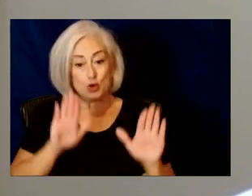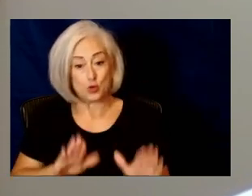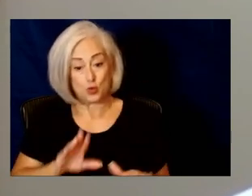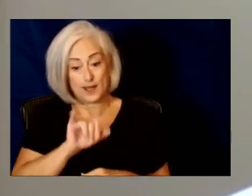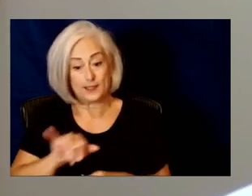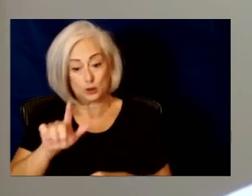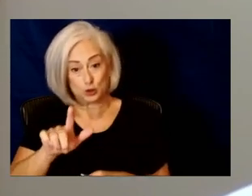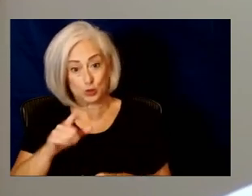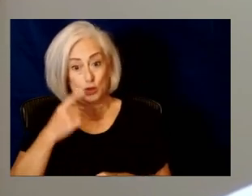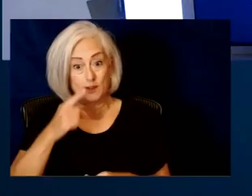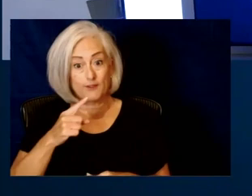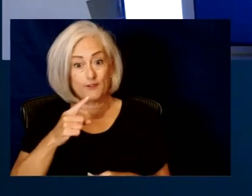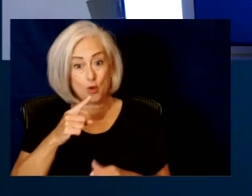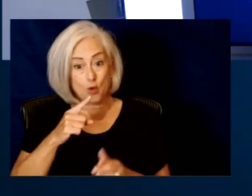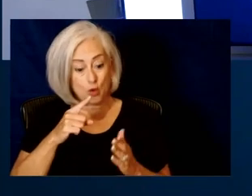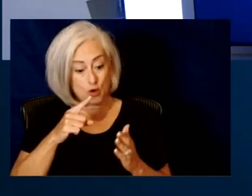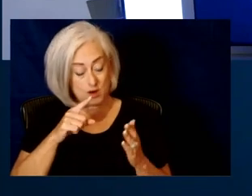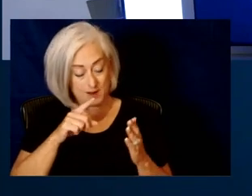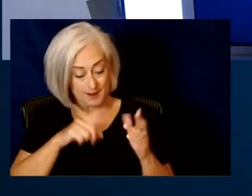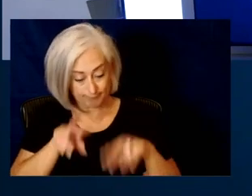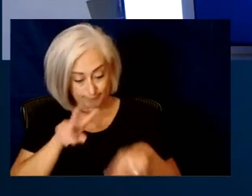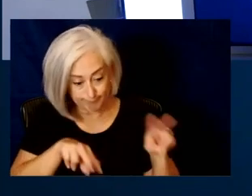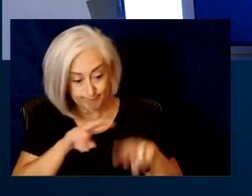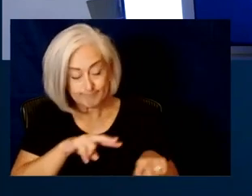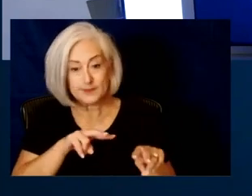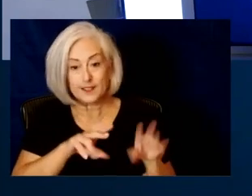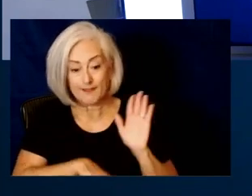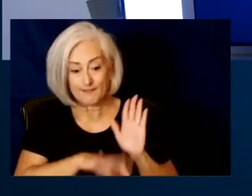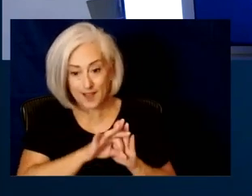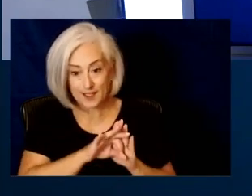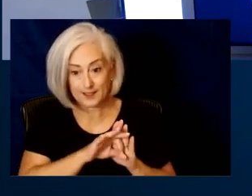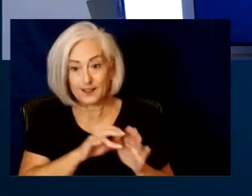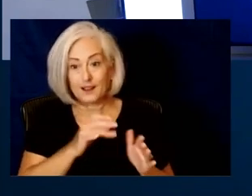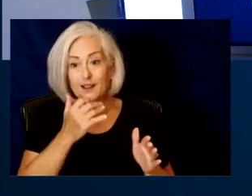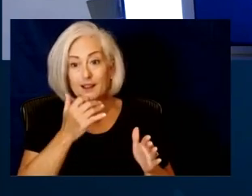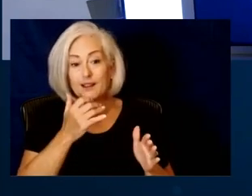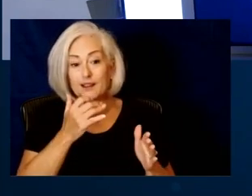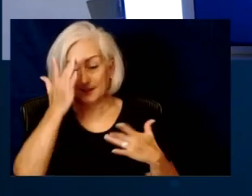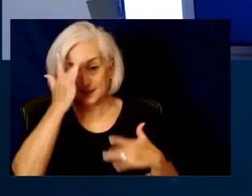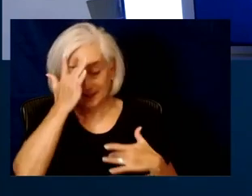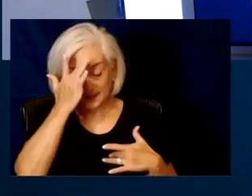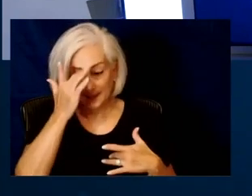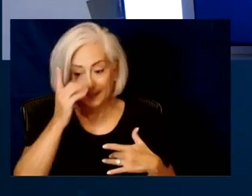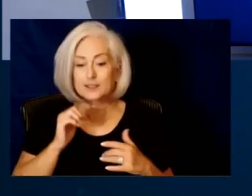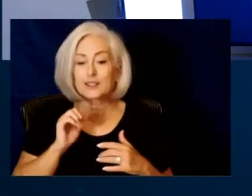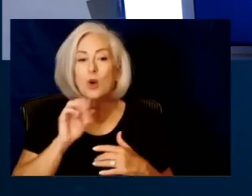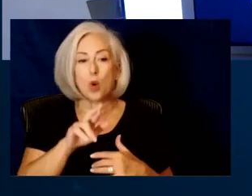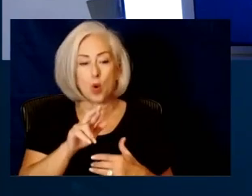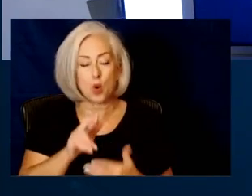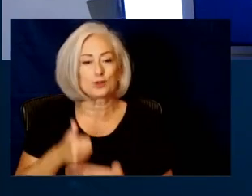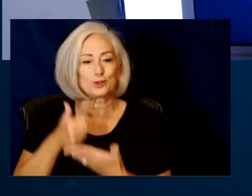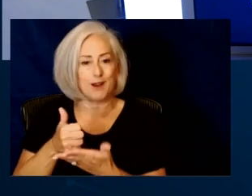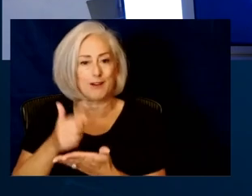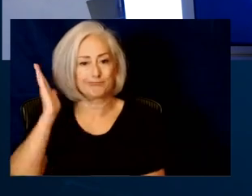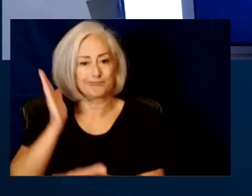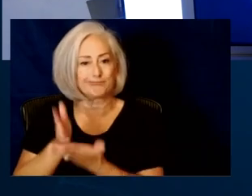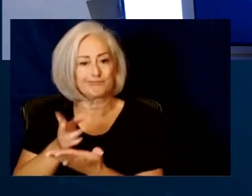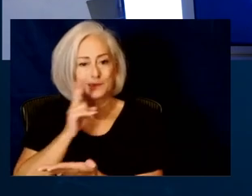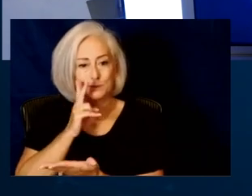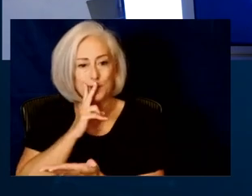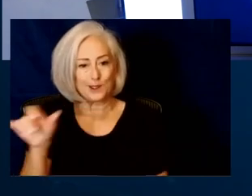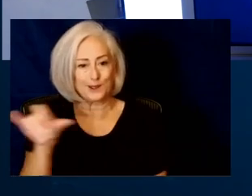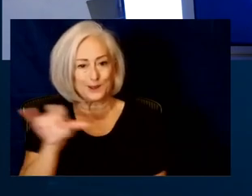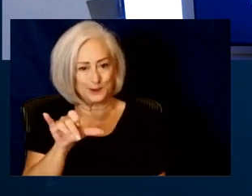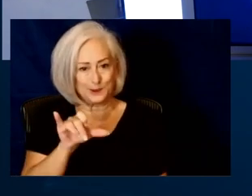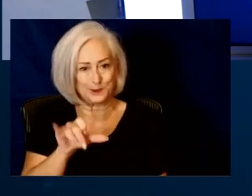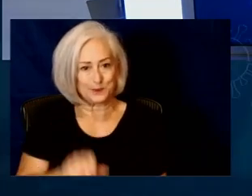from facilitating smoking cessation in many of my patients. Well, I like that. That would be great news. All